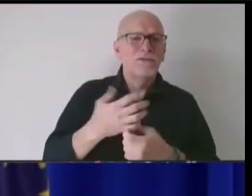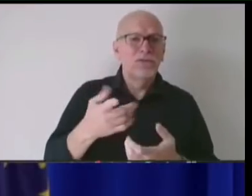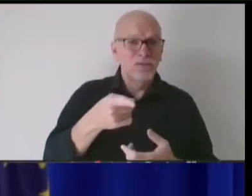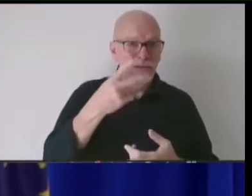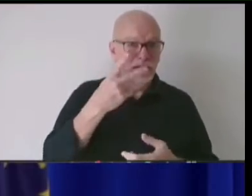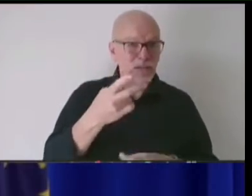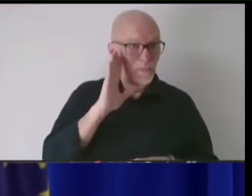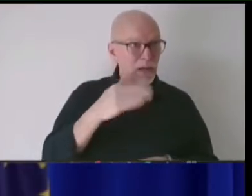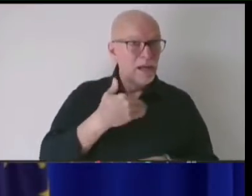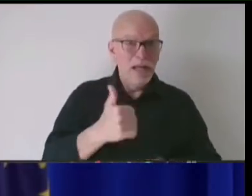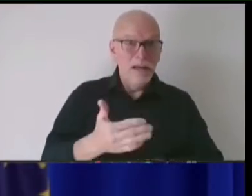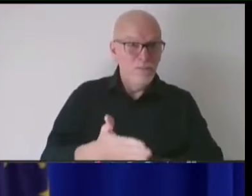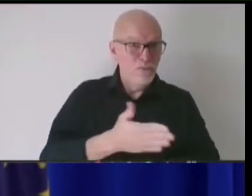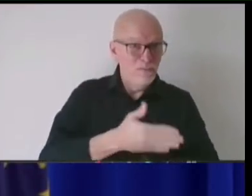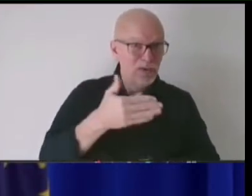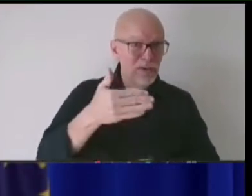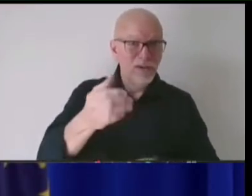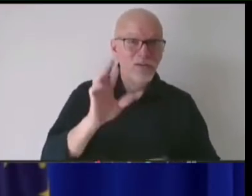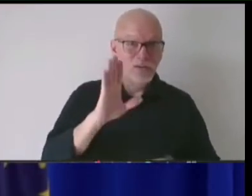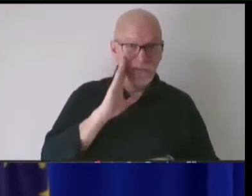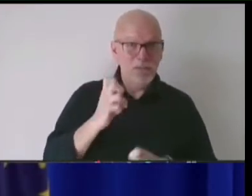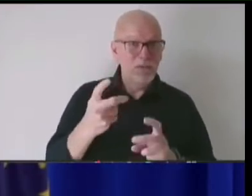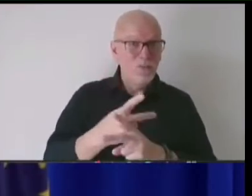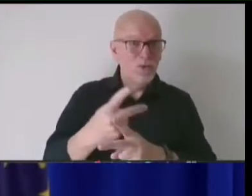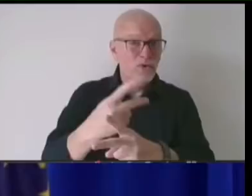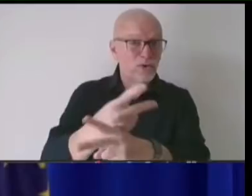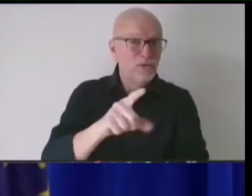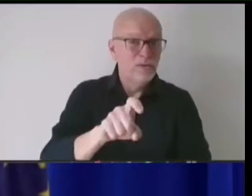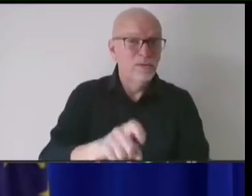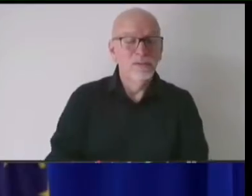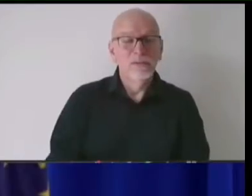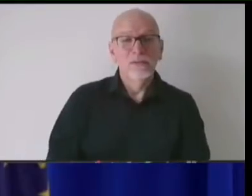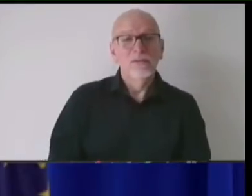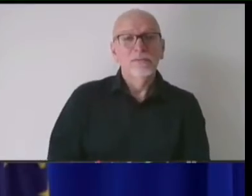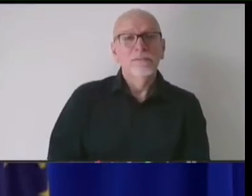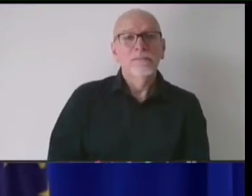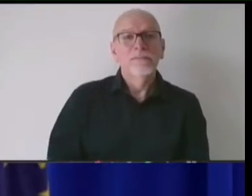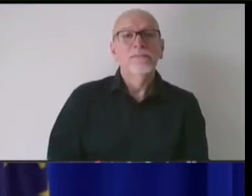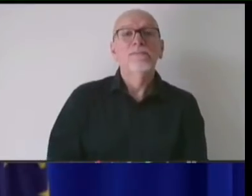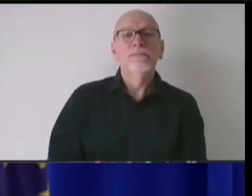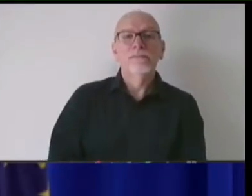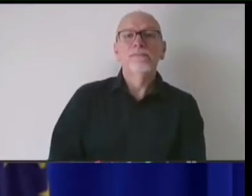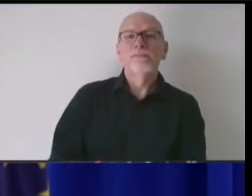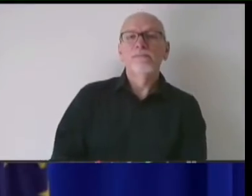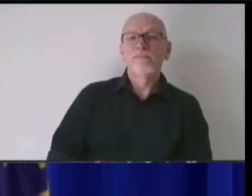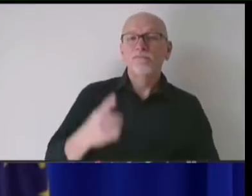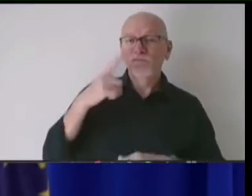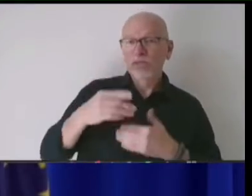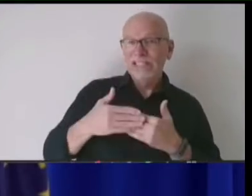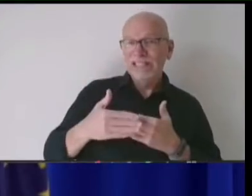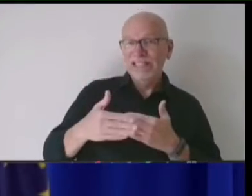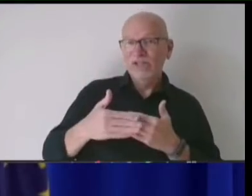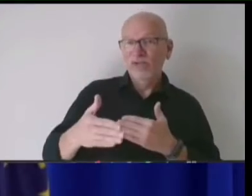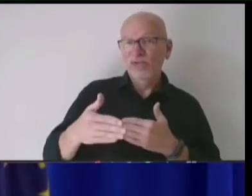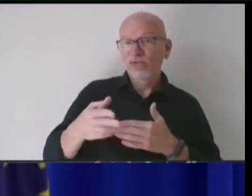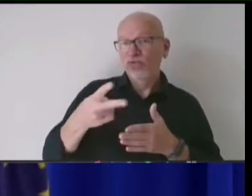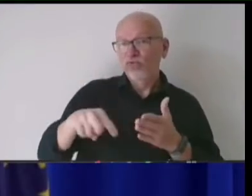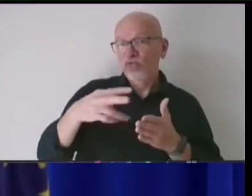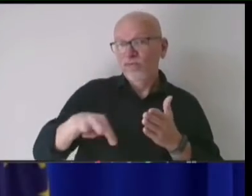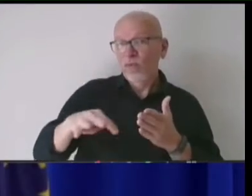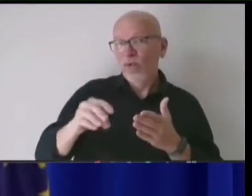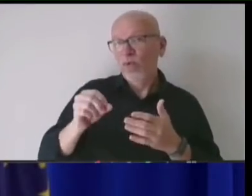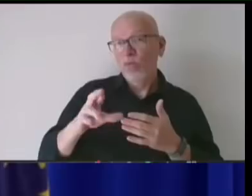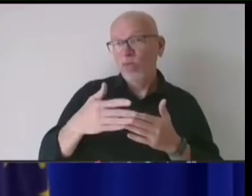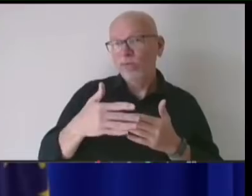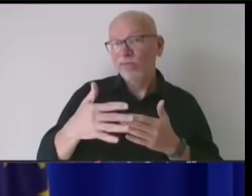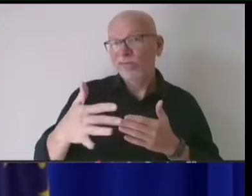improvement in the near future or probably worse results? So the near future, the next 2 to 4 weeks, or even maybe as long as